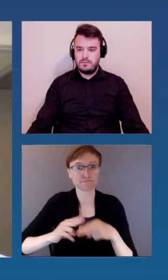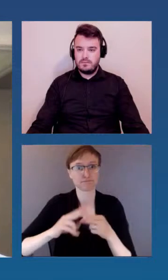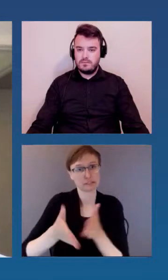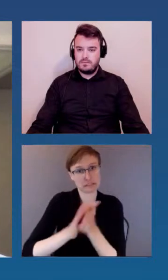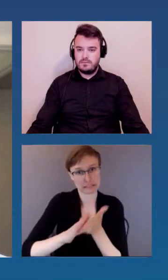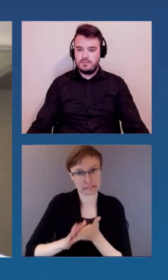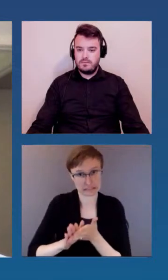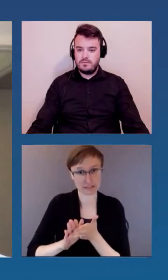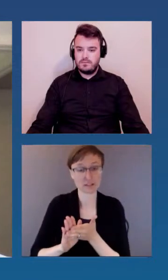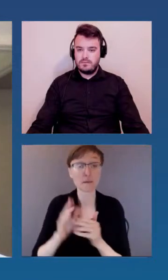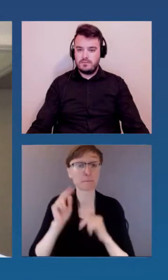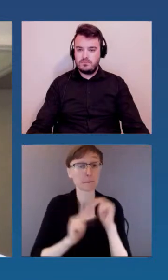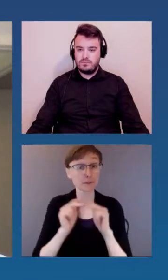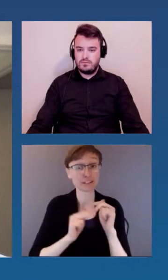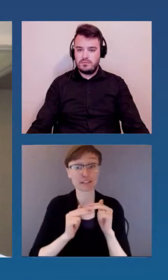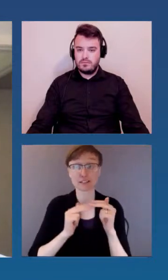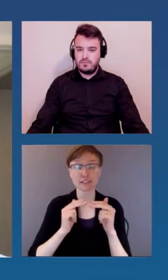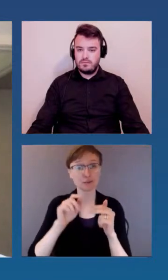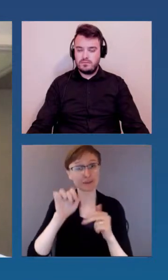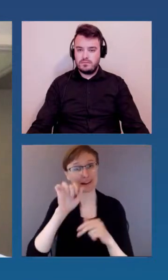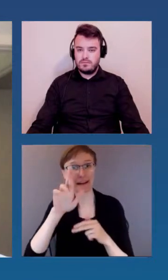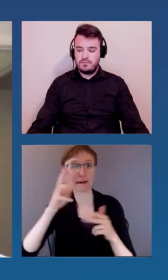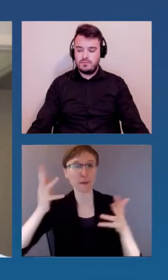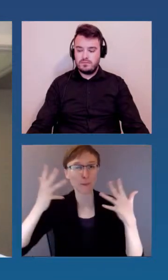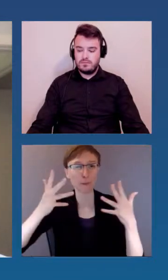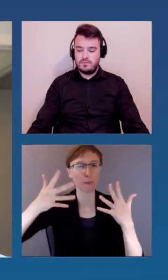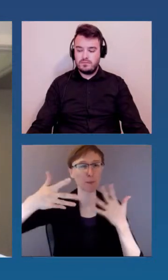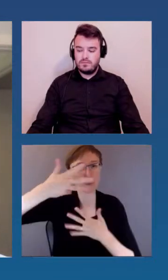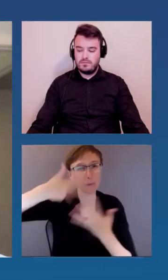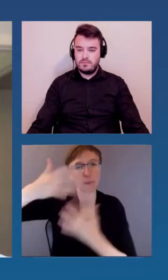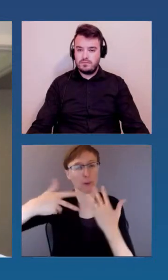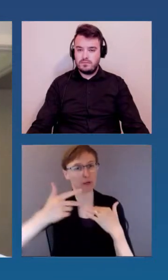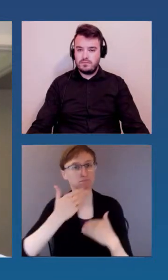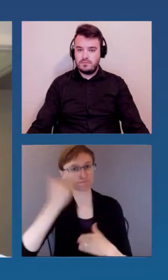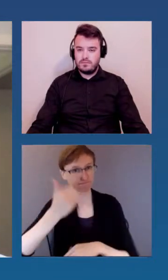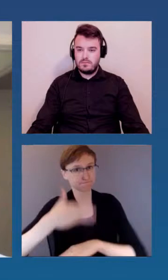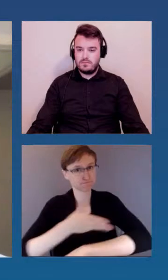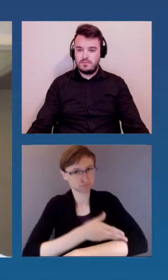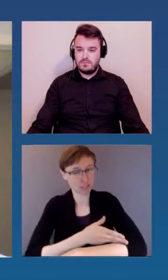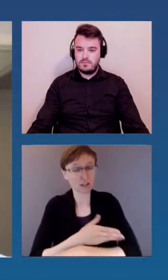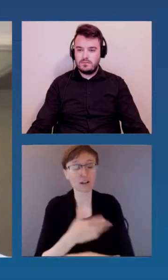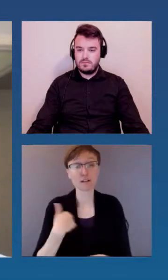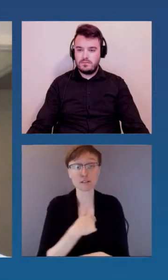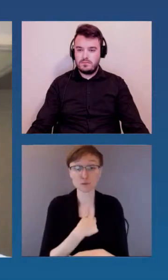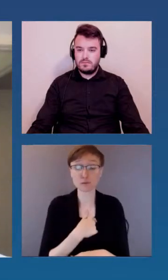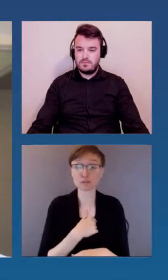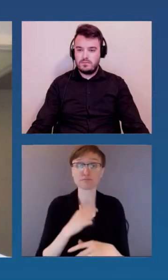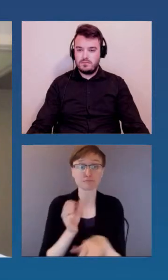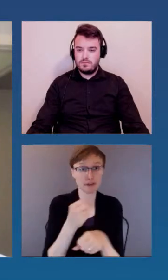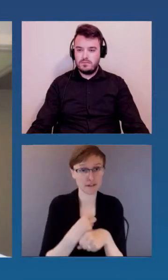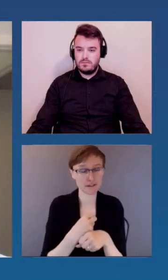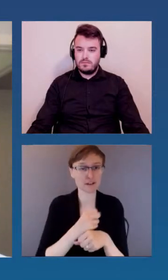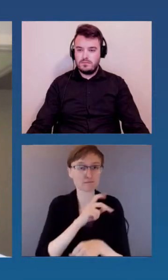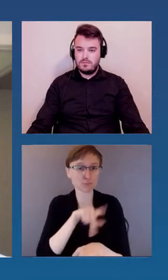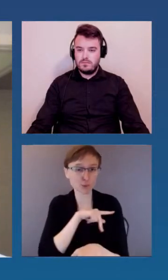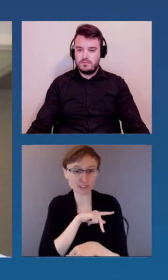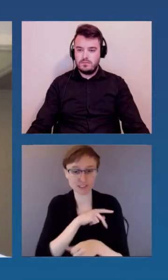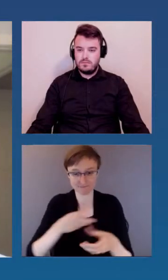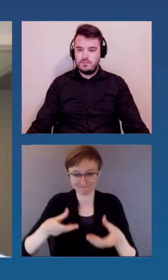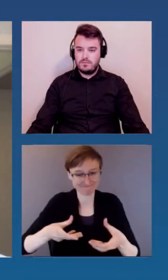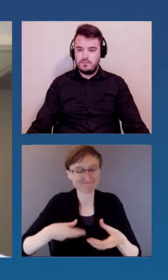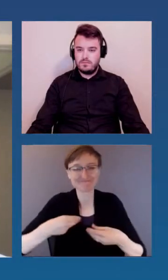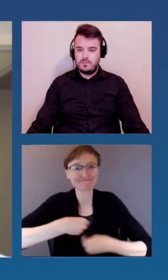yet. There's lots of change on campus. We've adapted how people move through buildings, where they can sit. There's